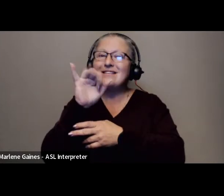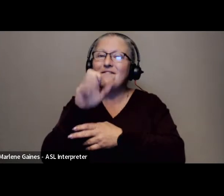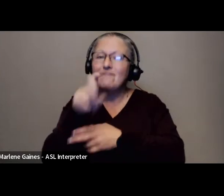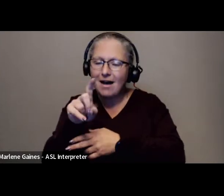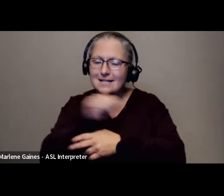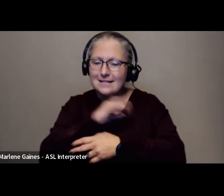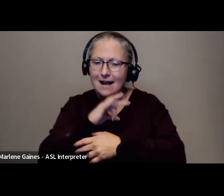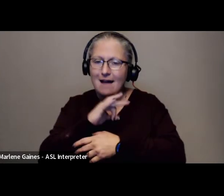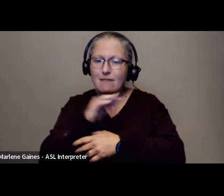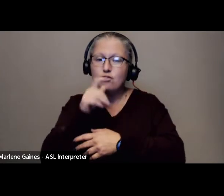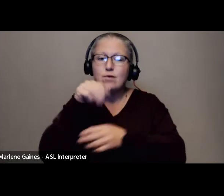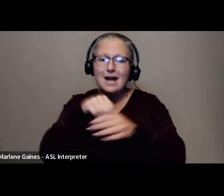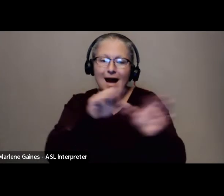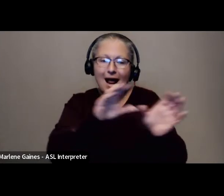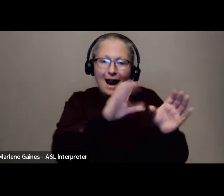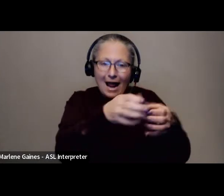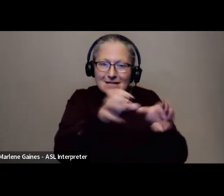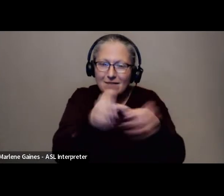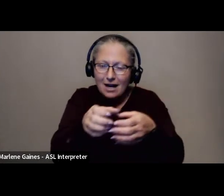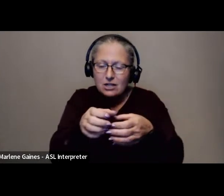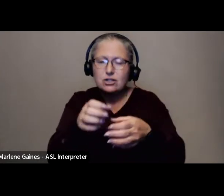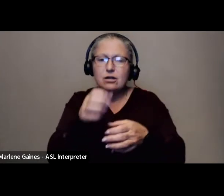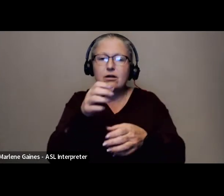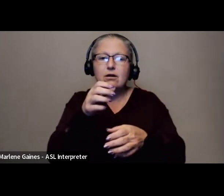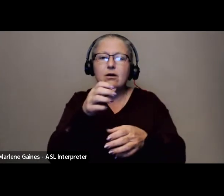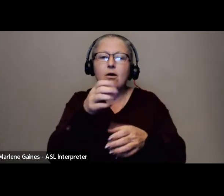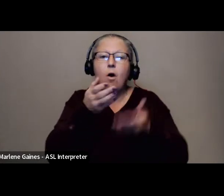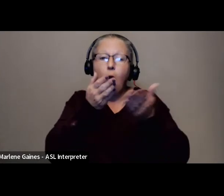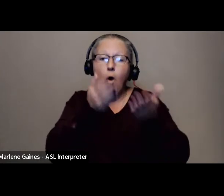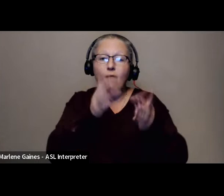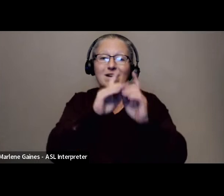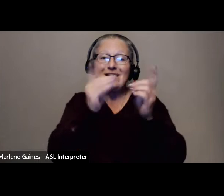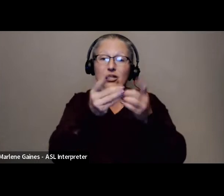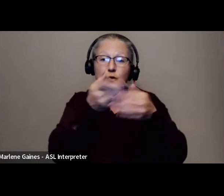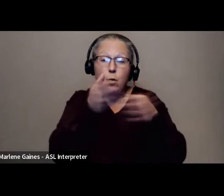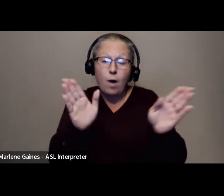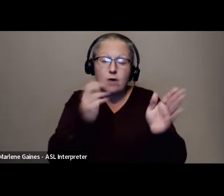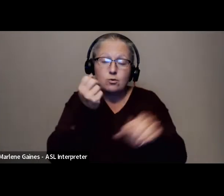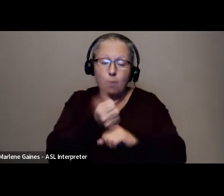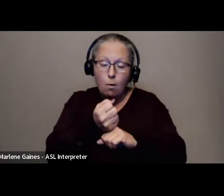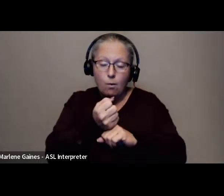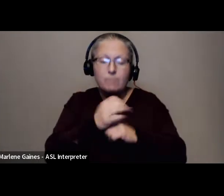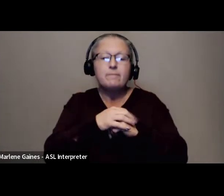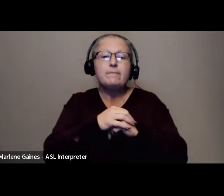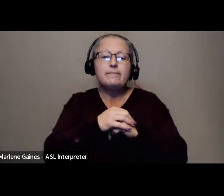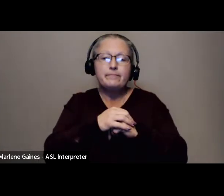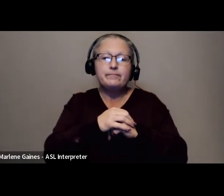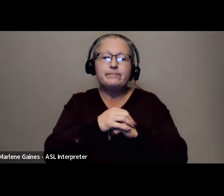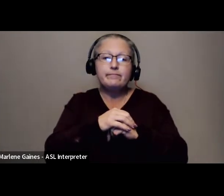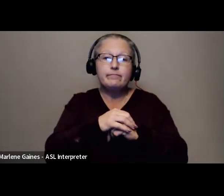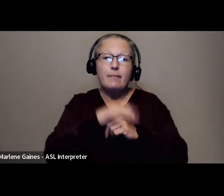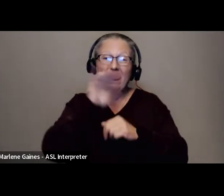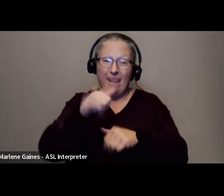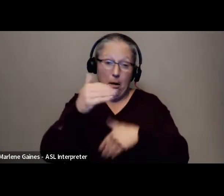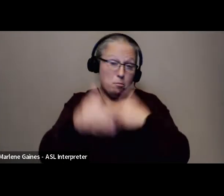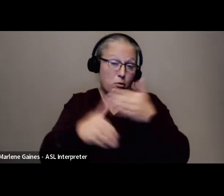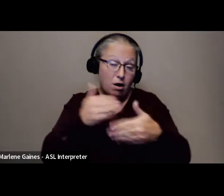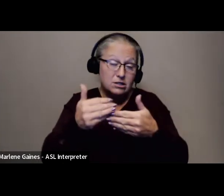those within classifications that offer district-wide support. And as part of that